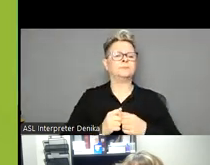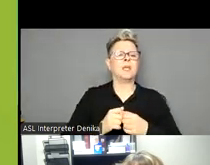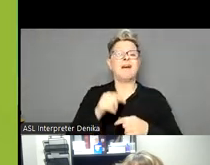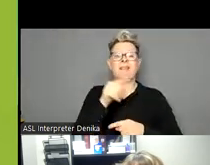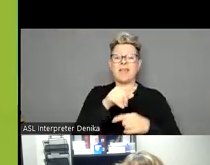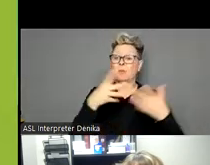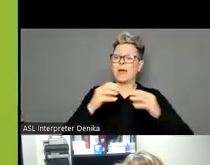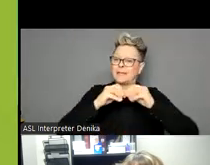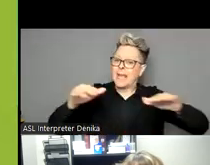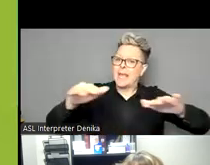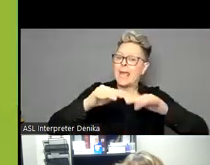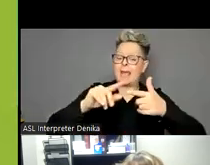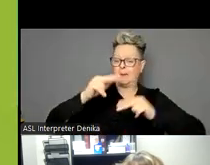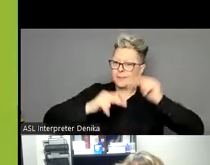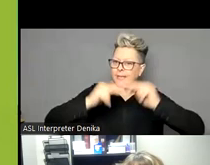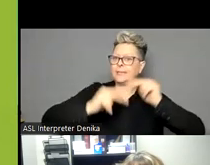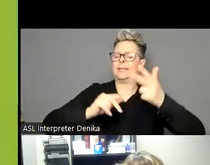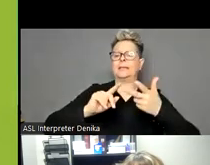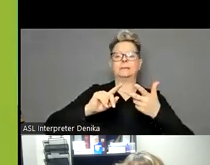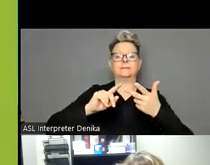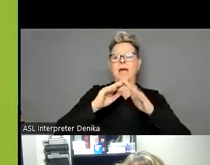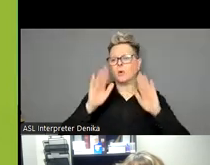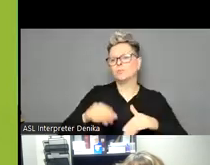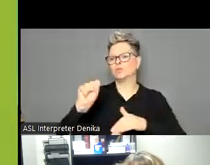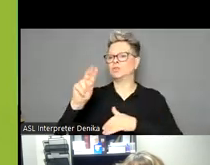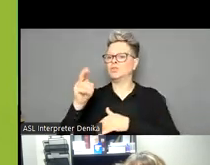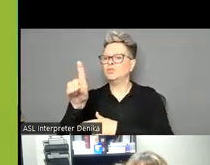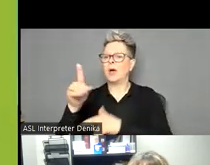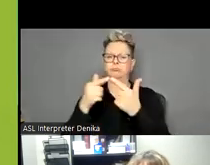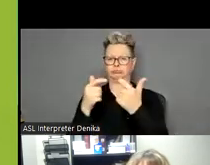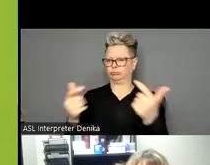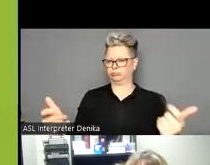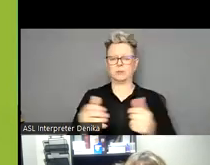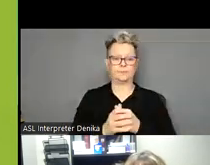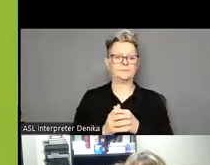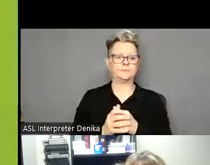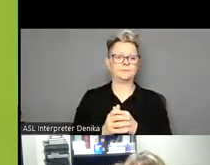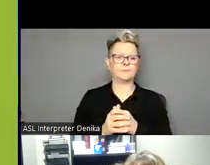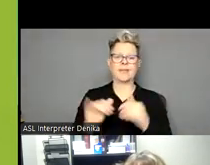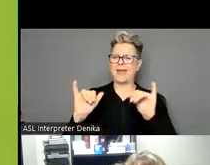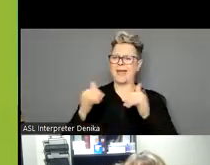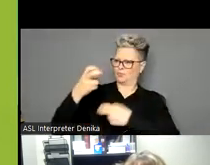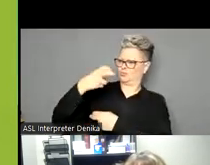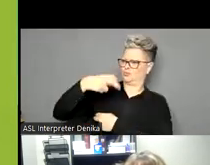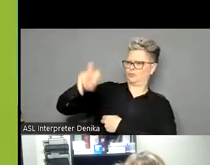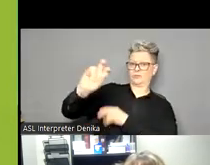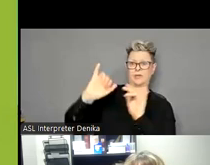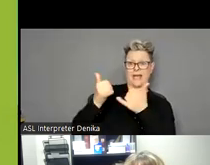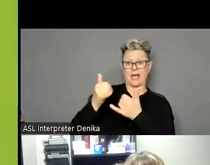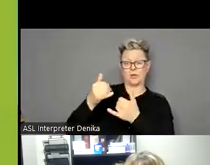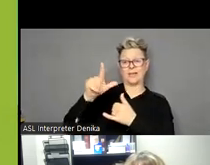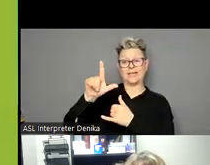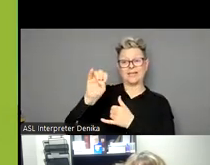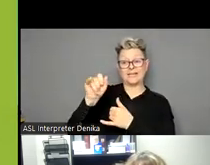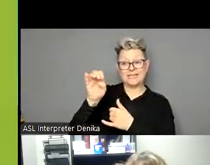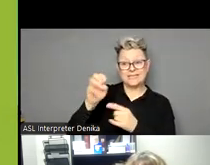is land and any buildings on it. There's different ways that it can be transferred to people. It could be leased, it could be granted